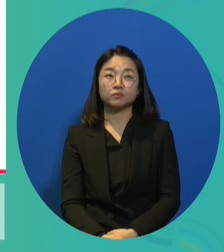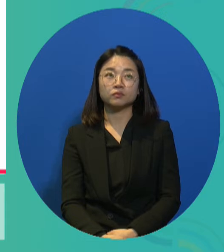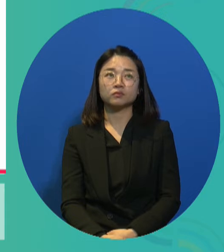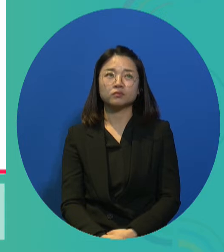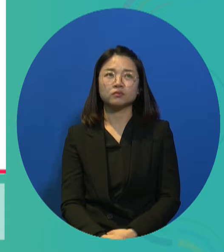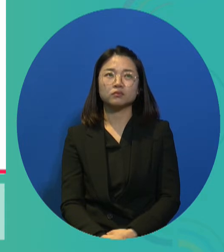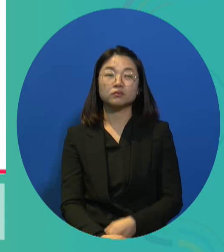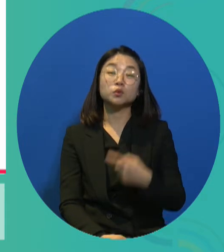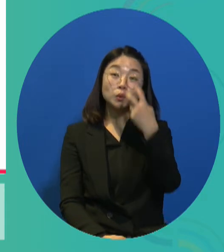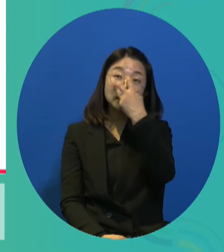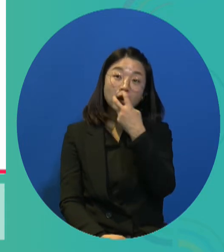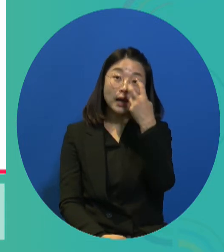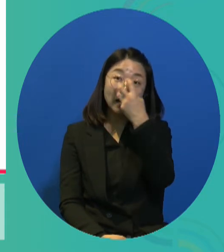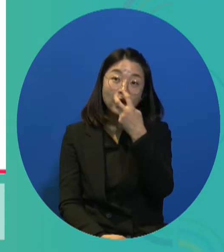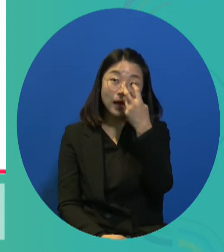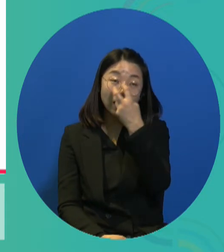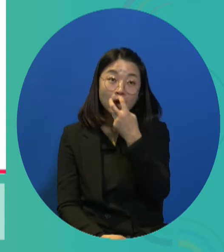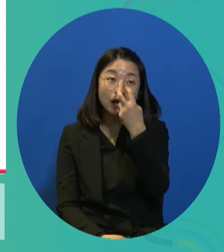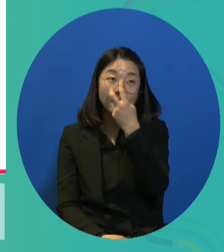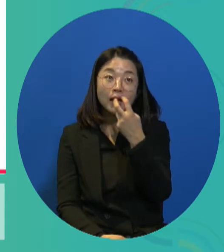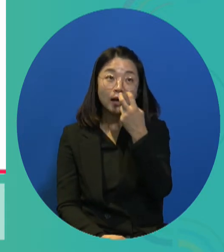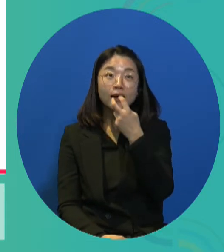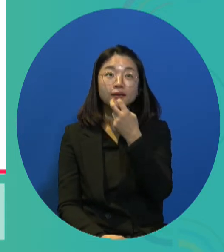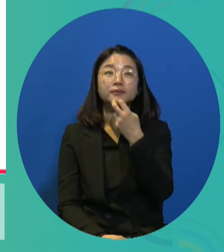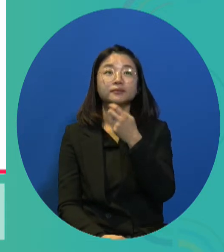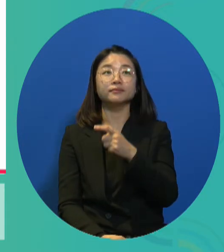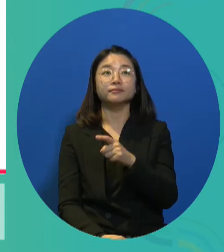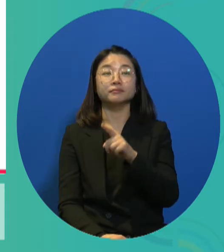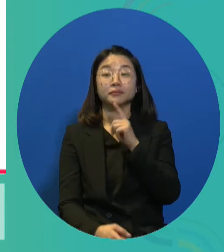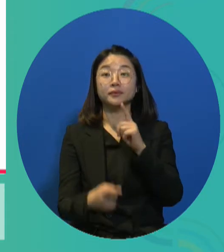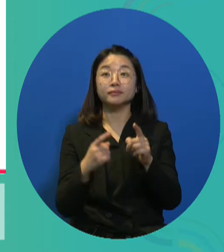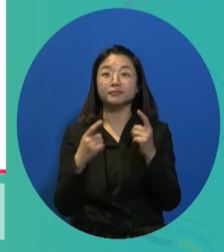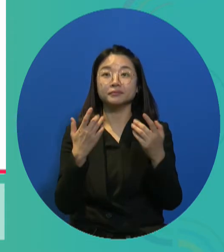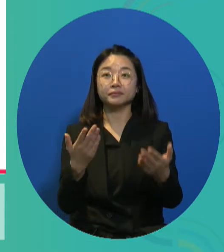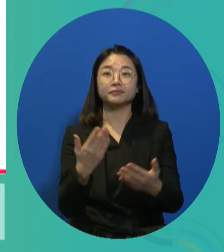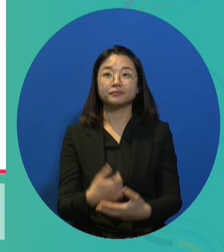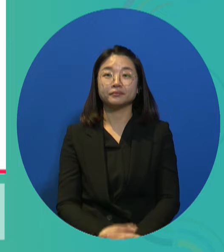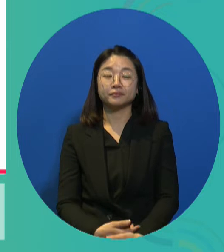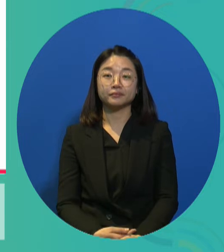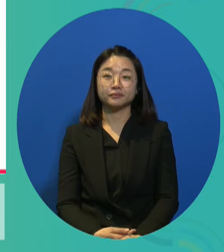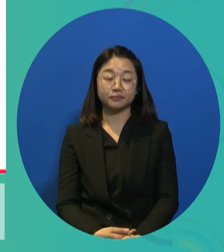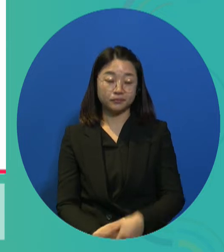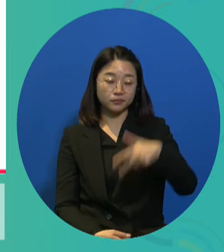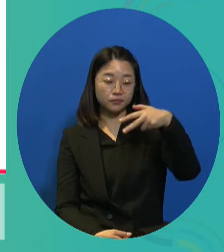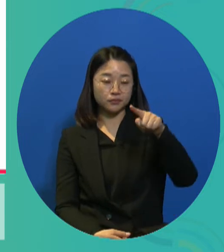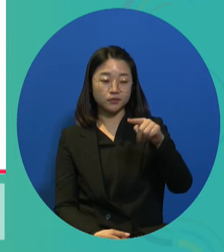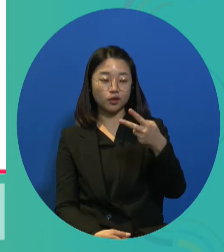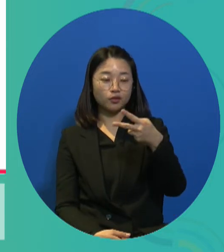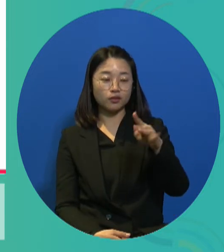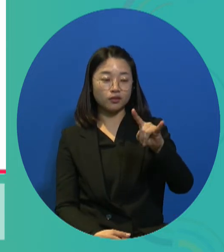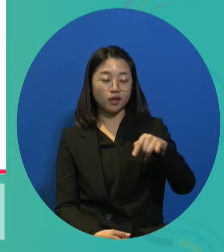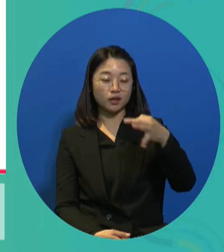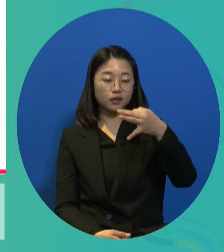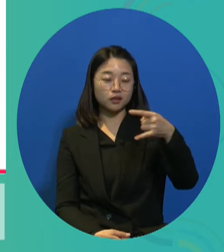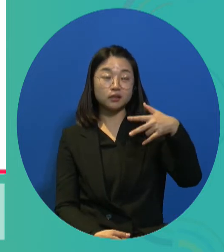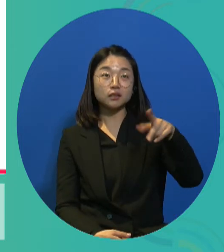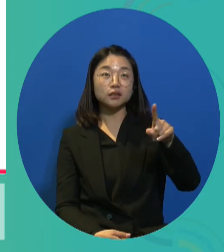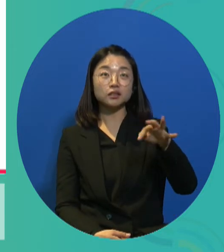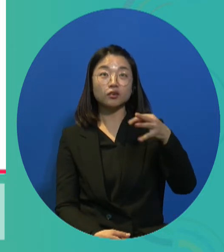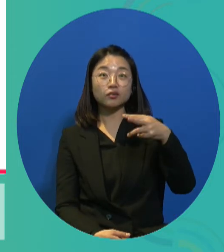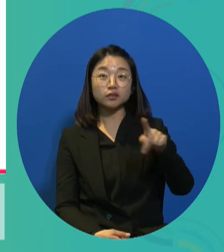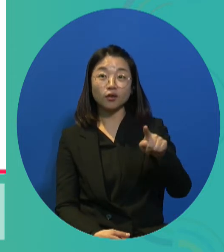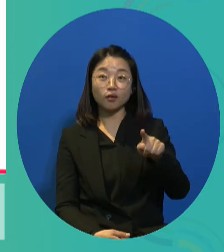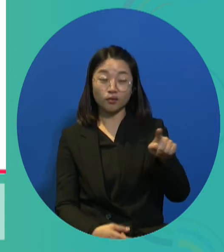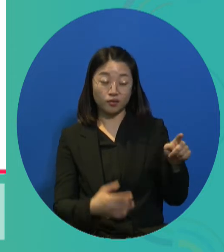Next, an inquiry can be initiated by the committee itself. When the optional protocol